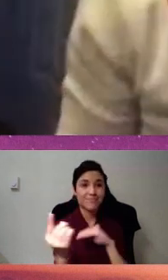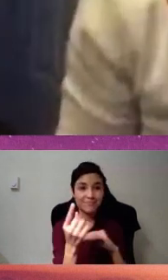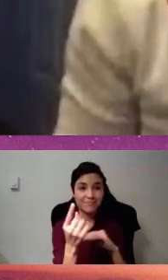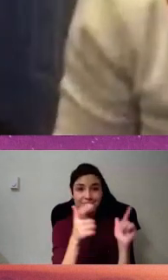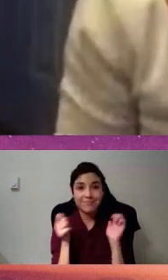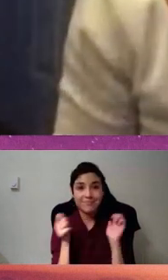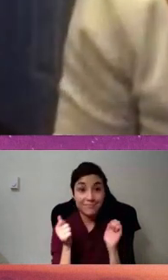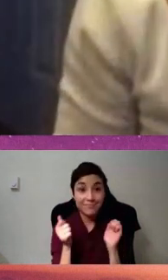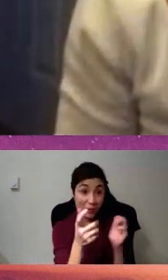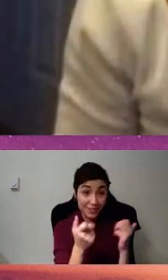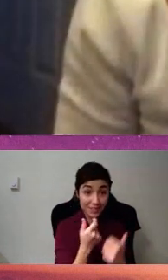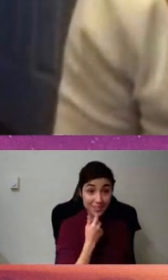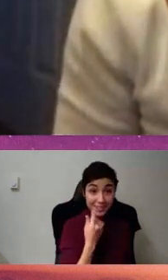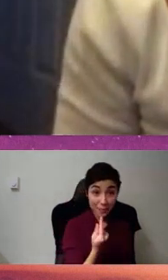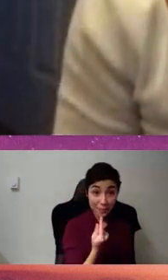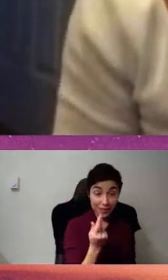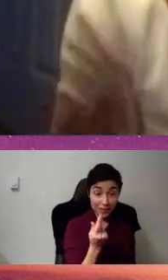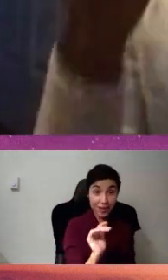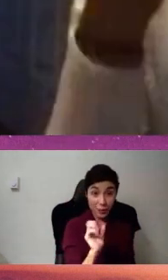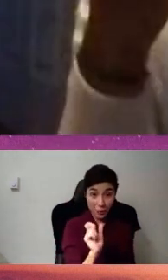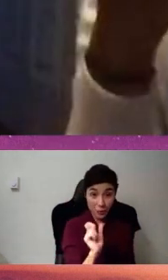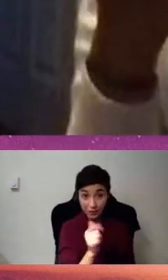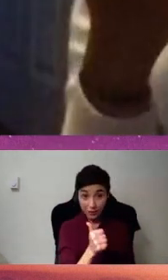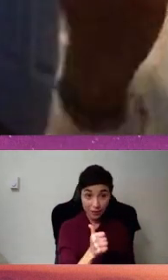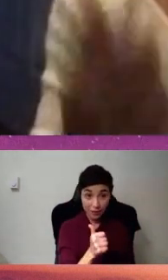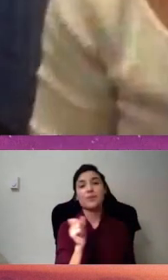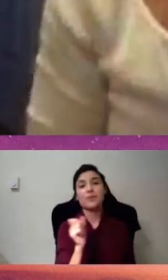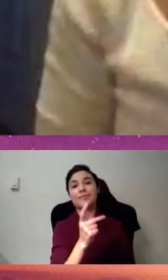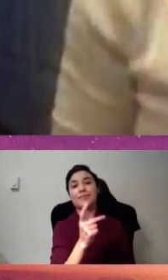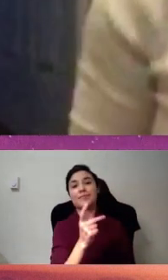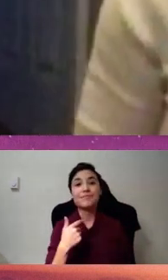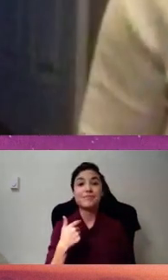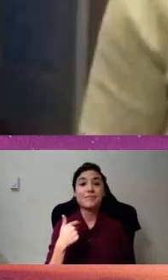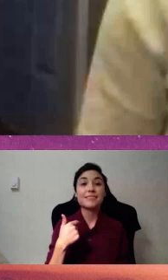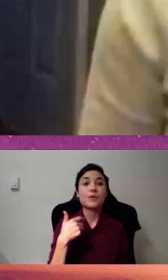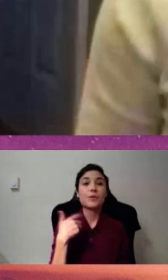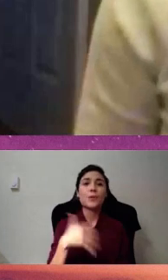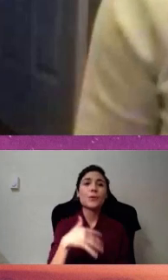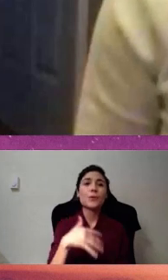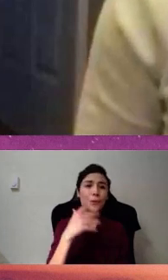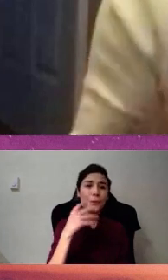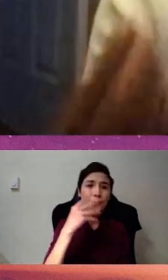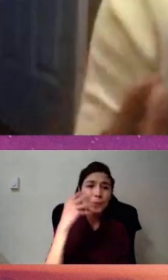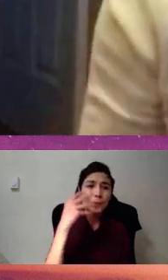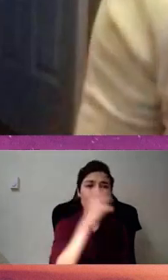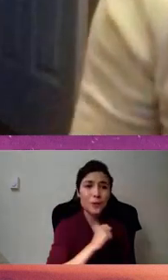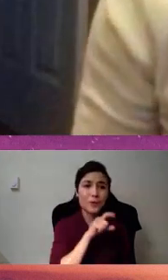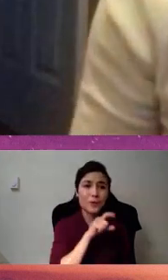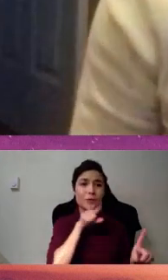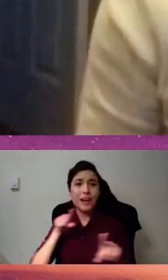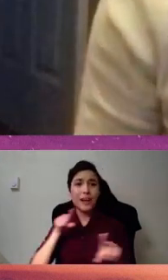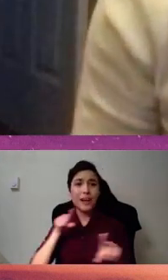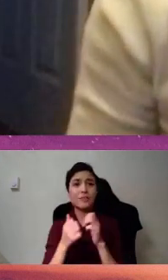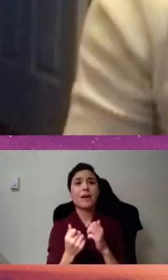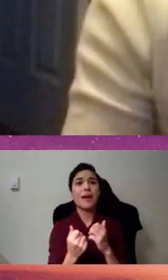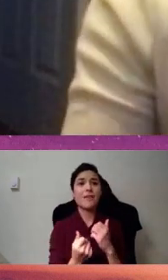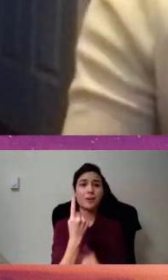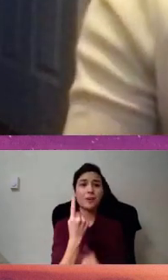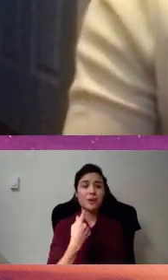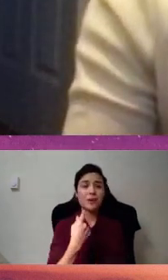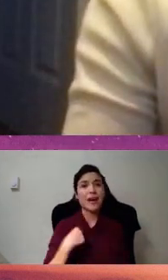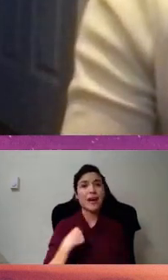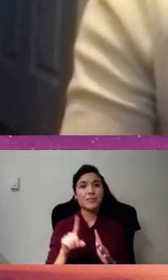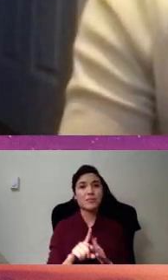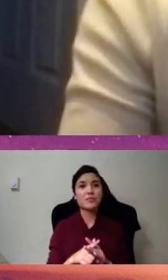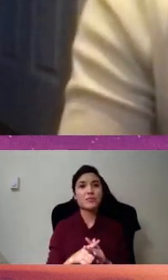sorry. But yeah, those are beautiful responses, everybody. I am tearing up right now because I feel like I was really meant to hear